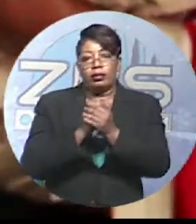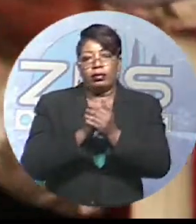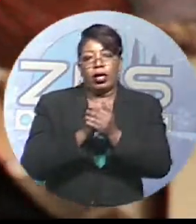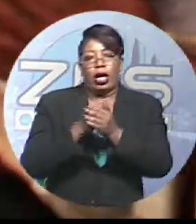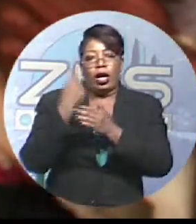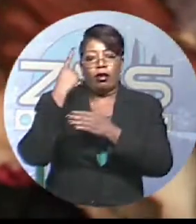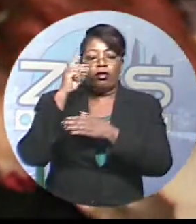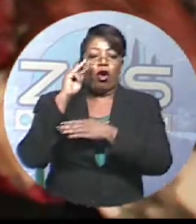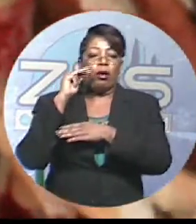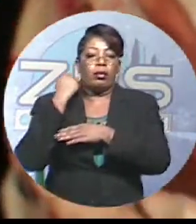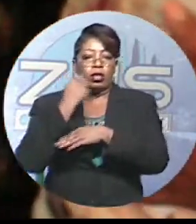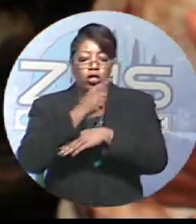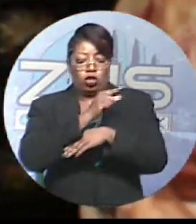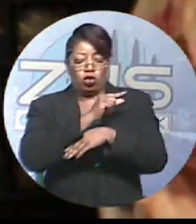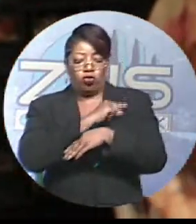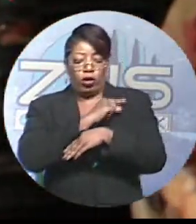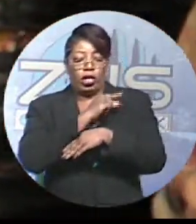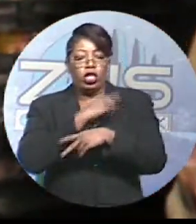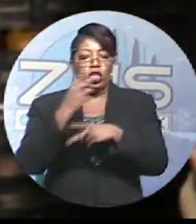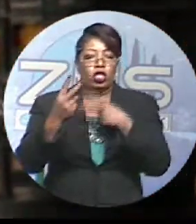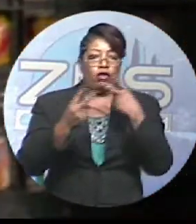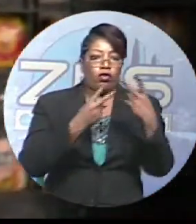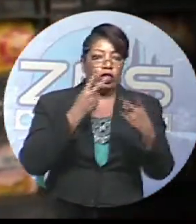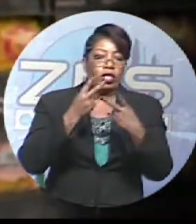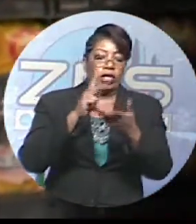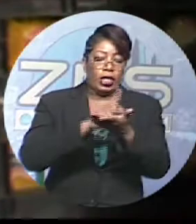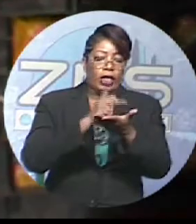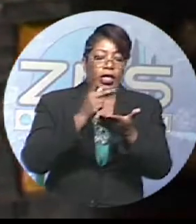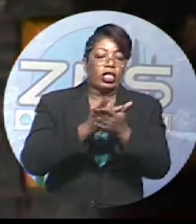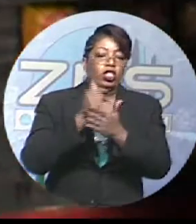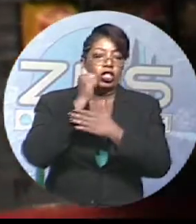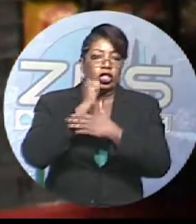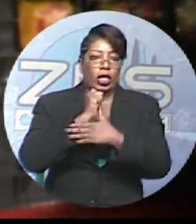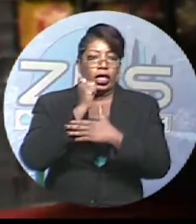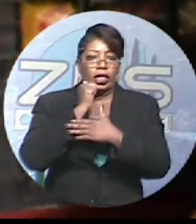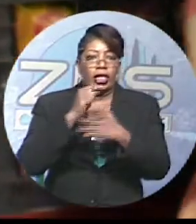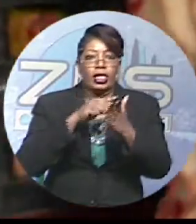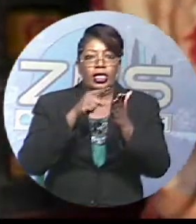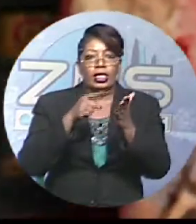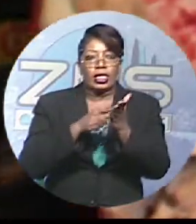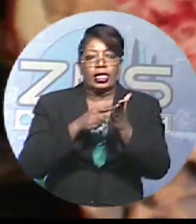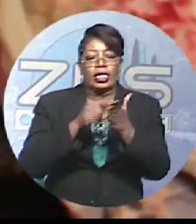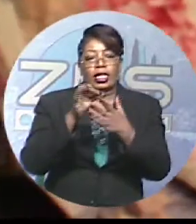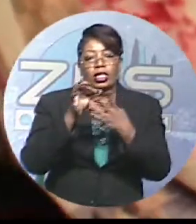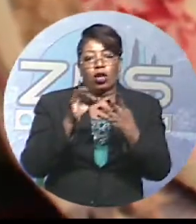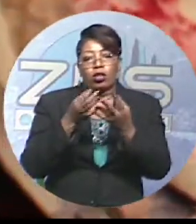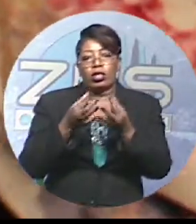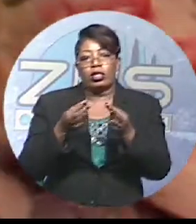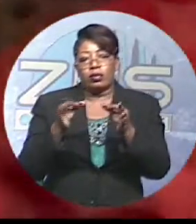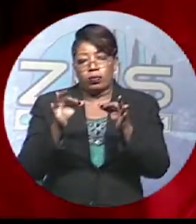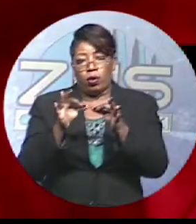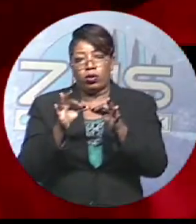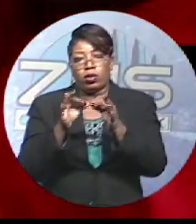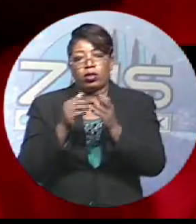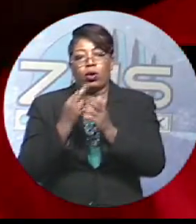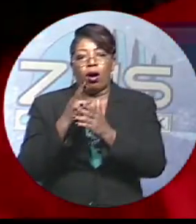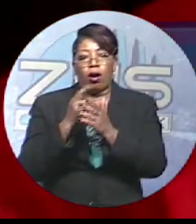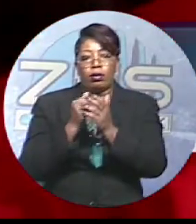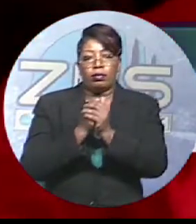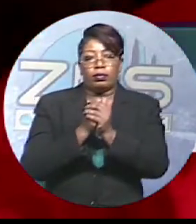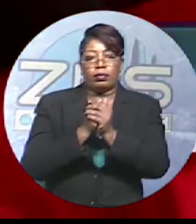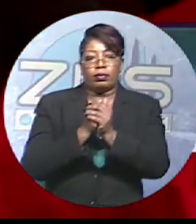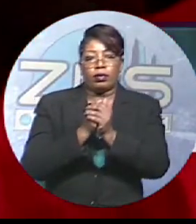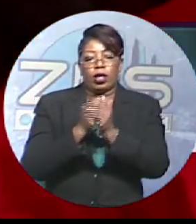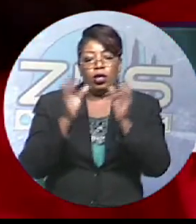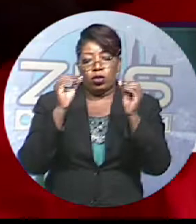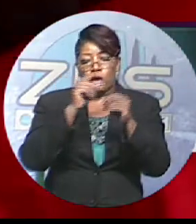Mrs. Green, who visits the kitchen daily, it's this compassion that counts most. Oh Lord,